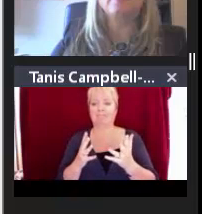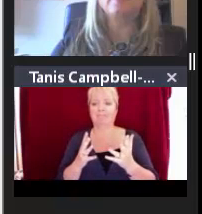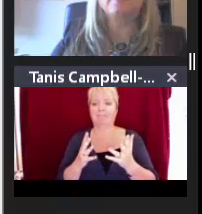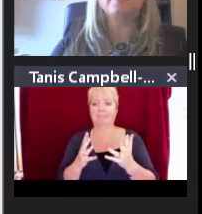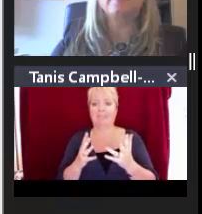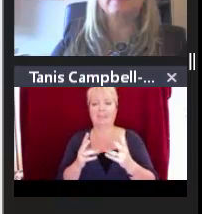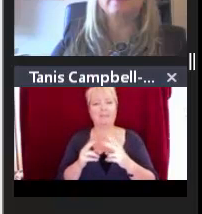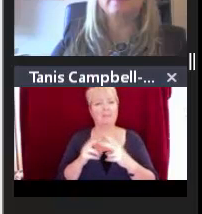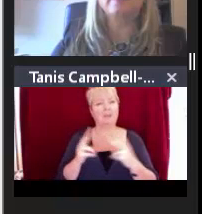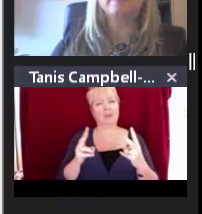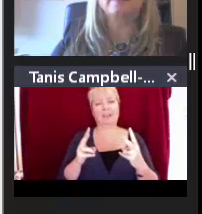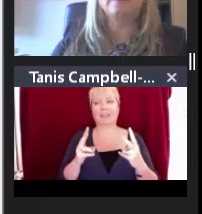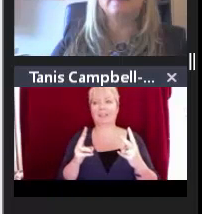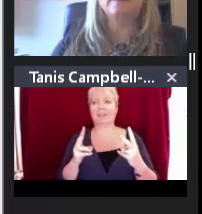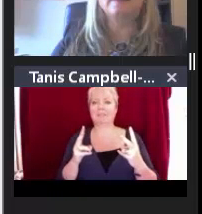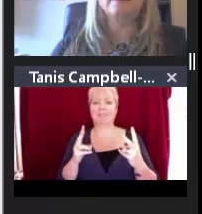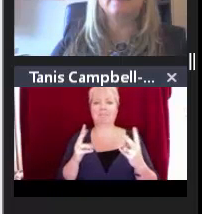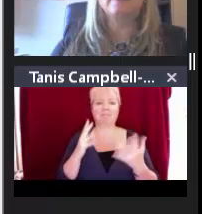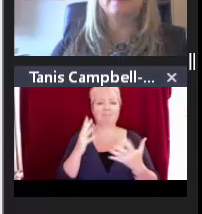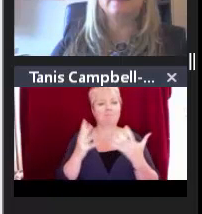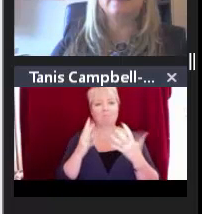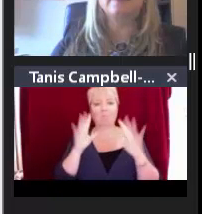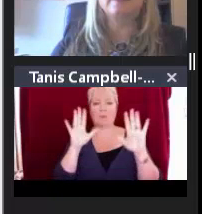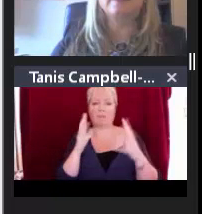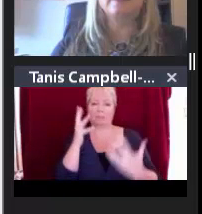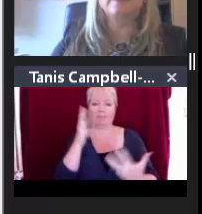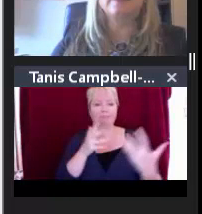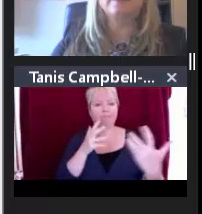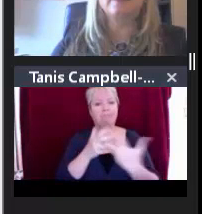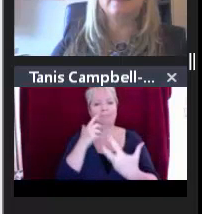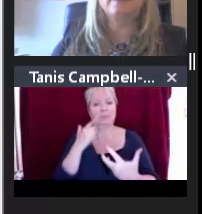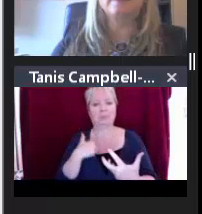charismatic and nice to work with. And